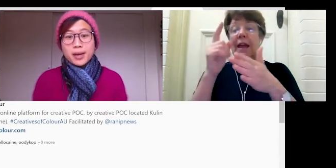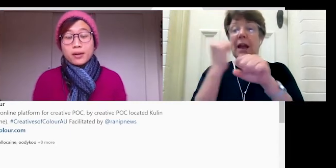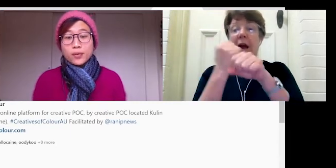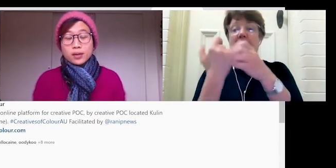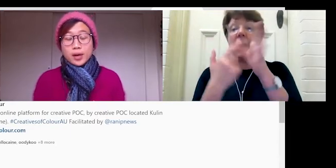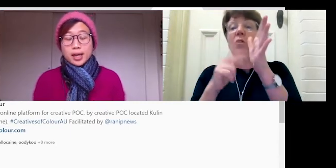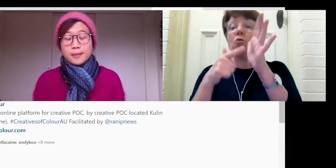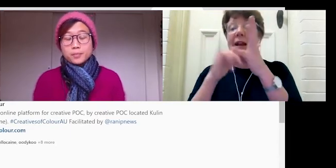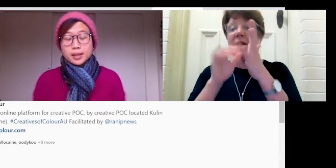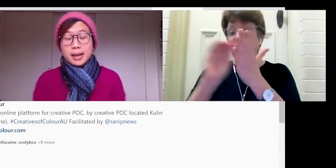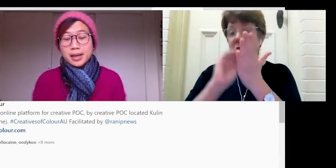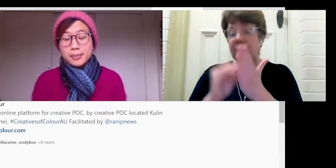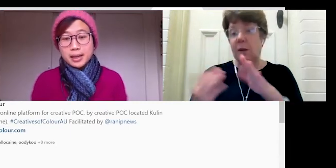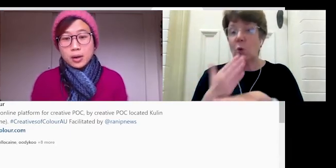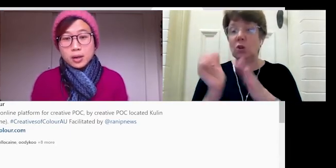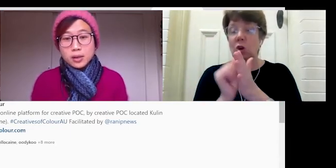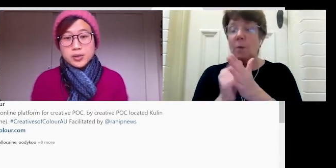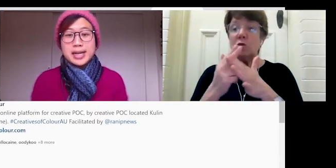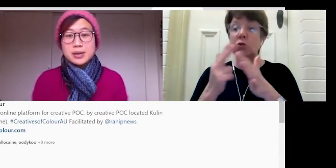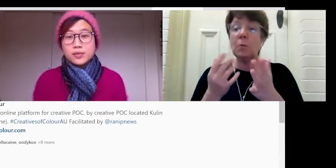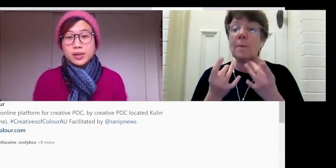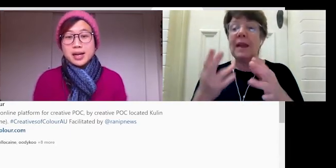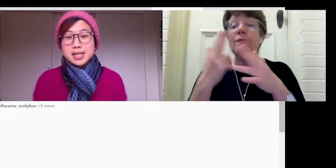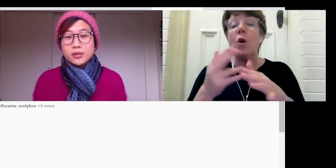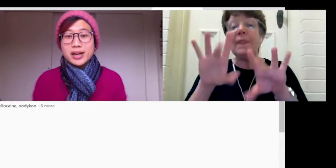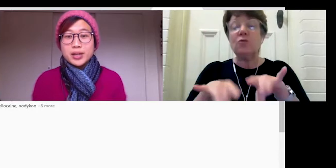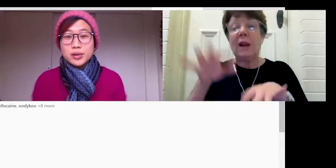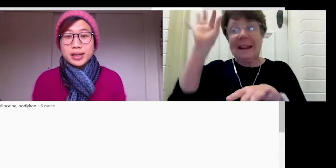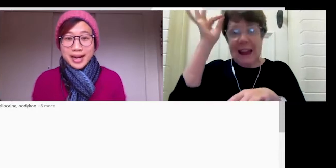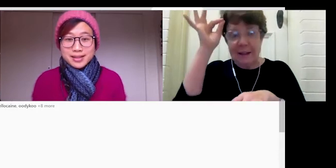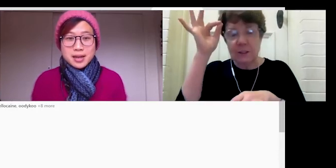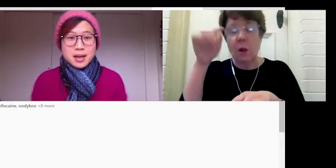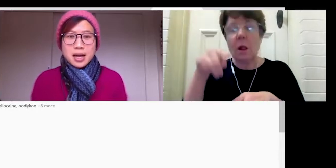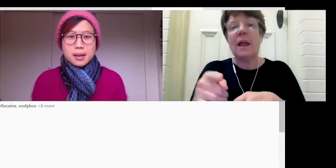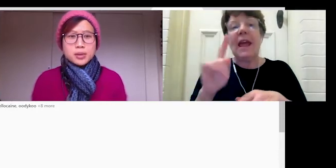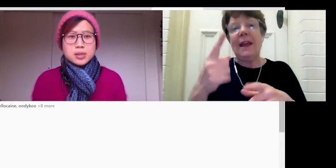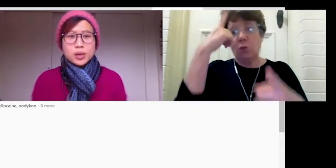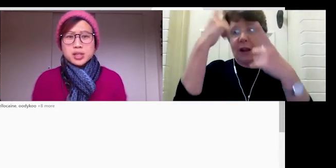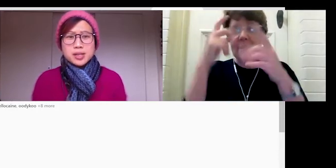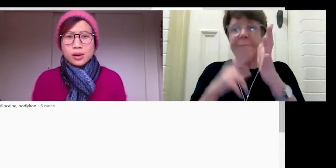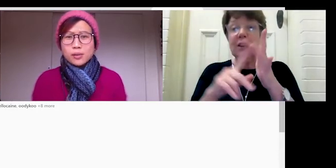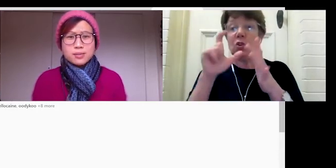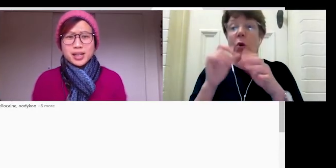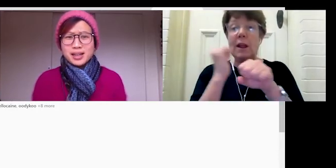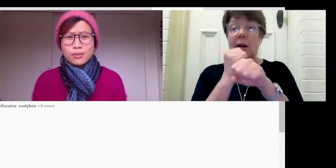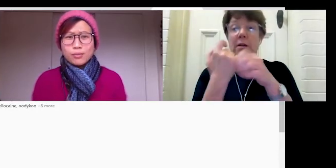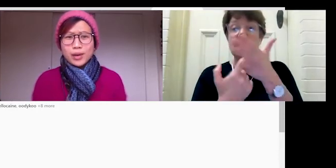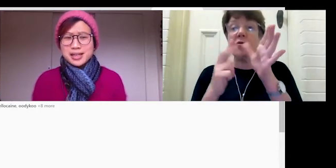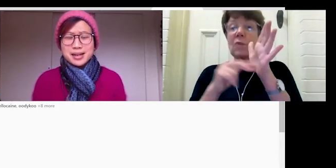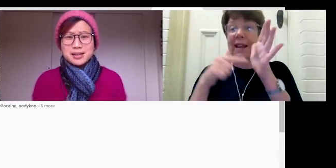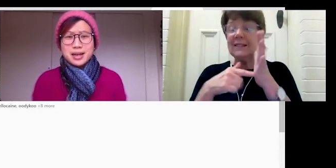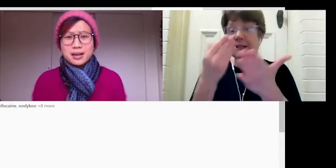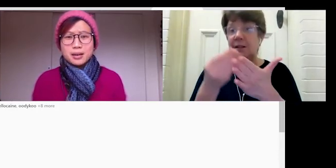to prepare for the upcoming Australia Council for the Arts and Creative Victoria grants. Those workshops are always really